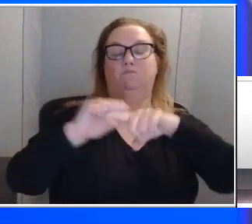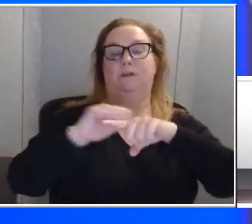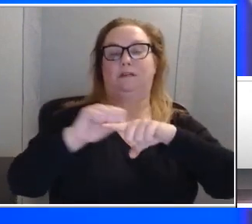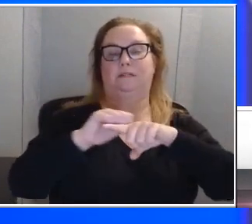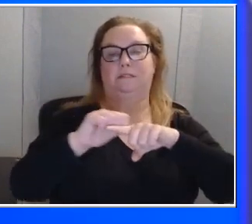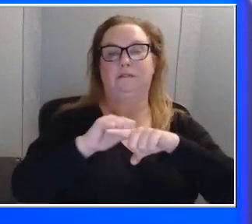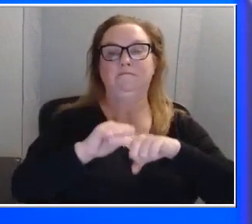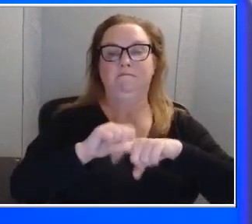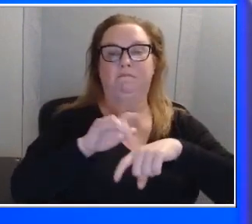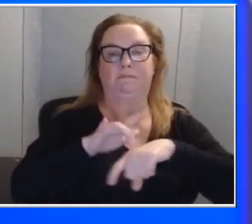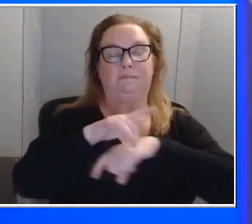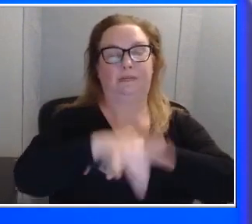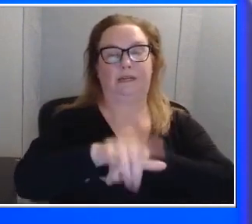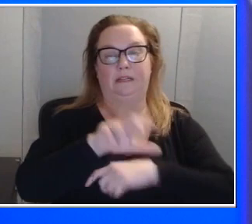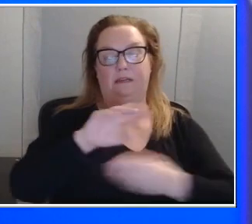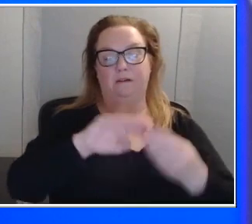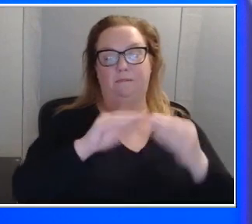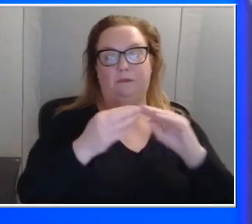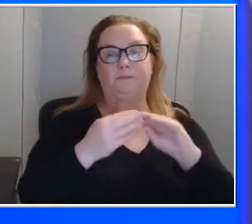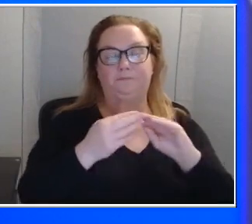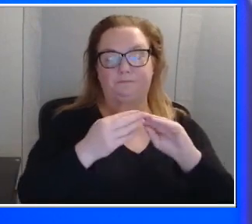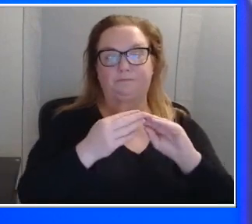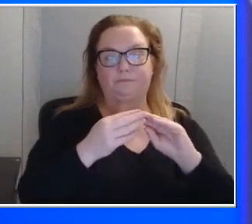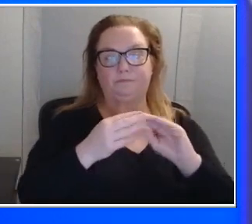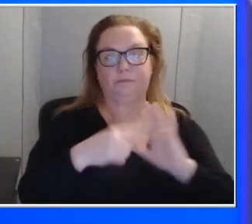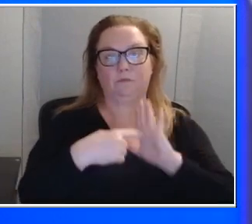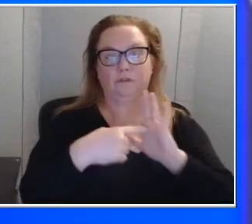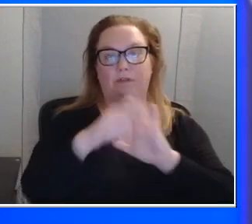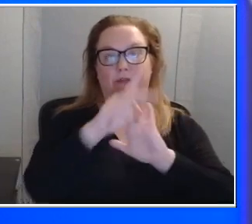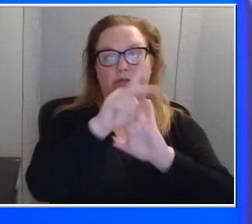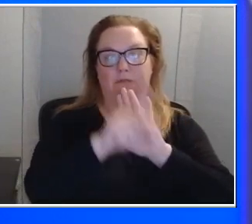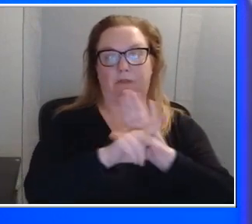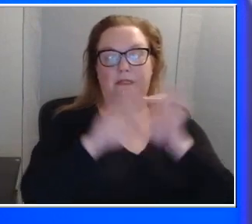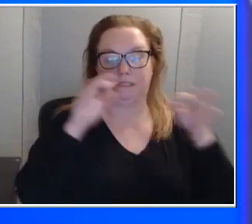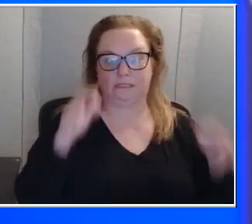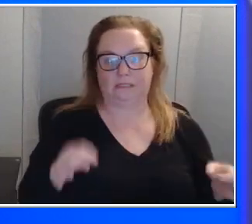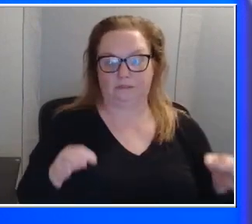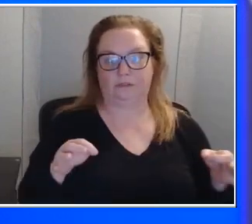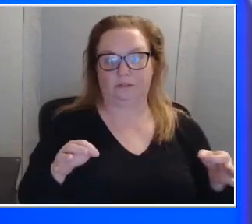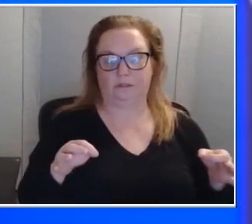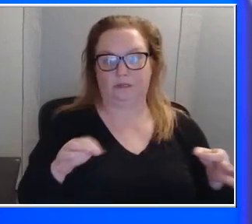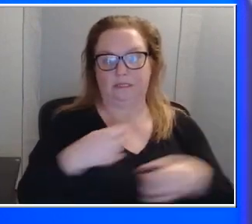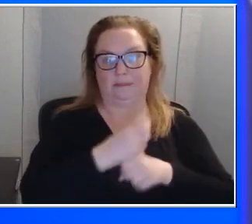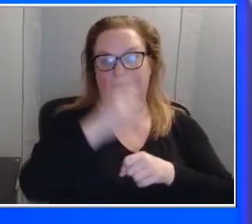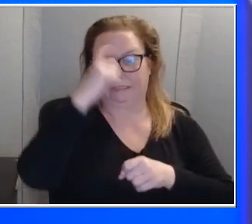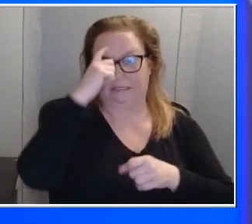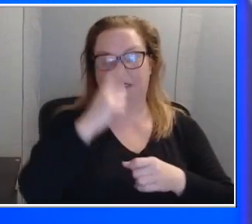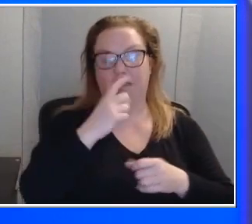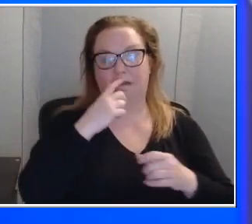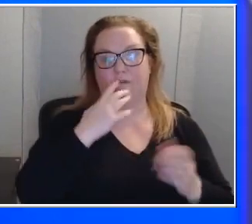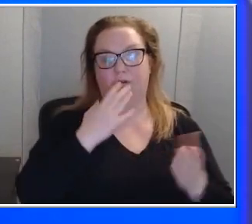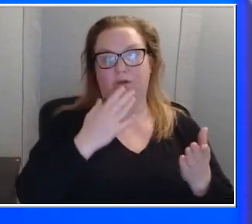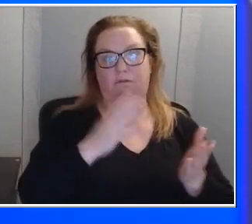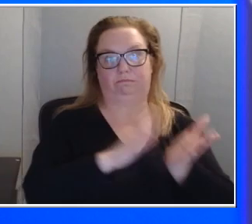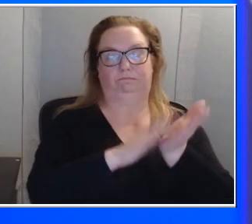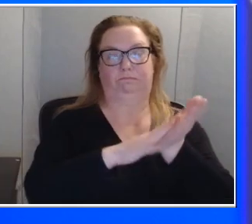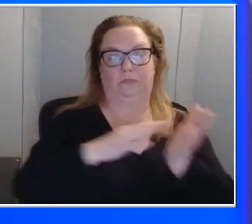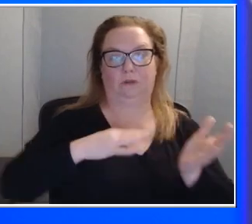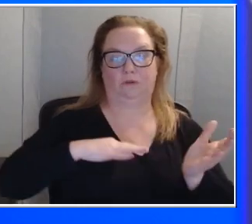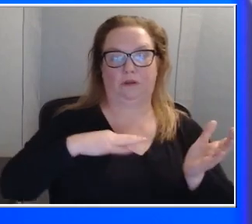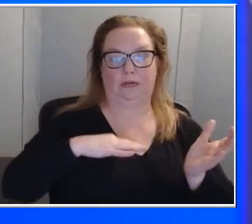early returns were coming in that was a policy decision and that was made sense, and I give her a lot of credit for taking it, because that was a